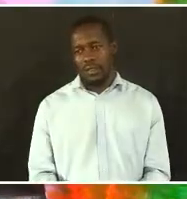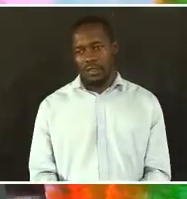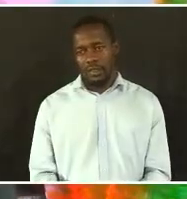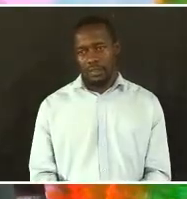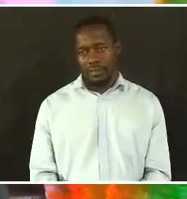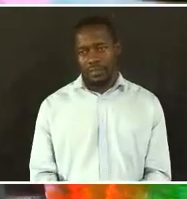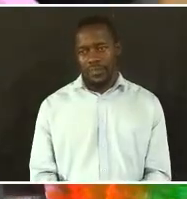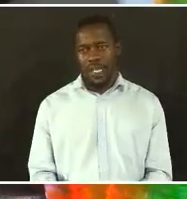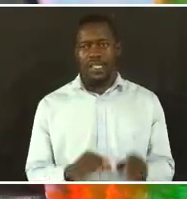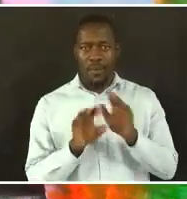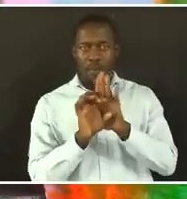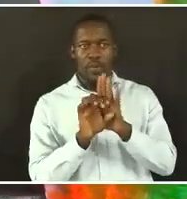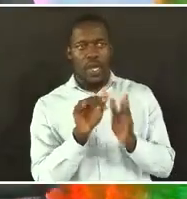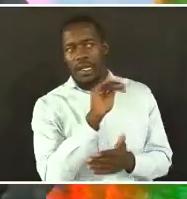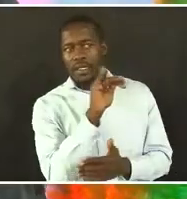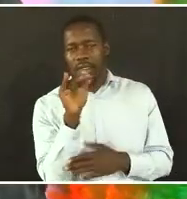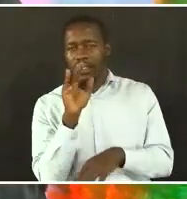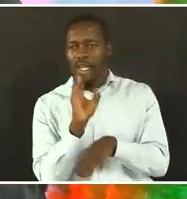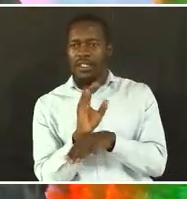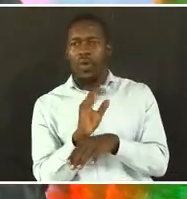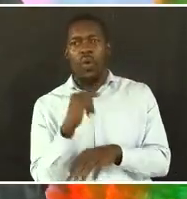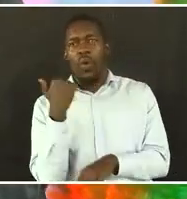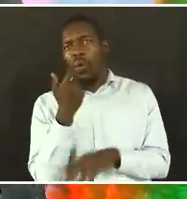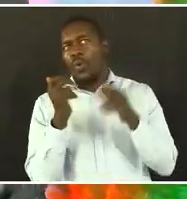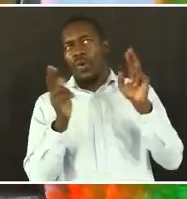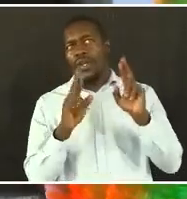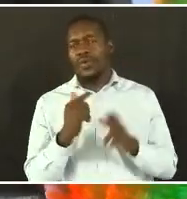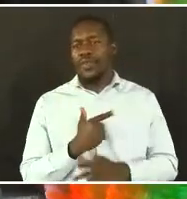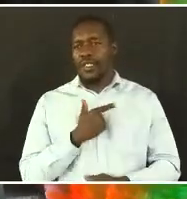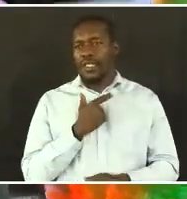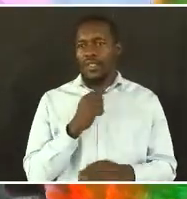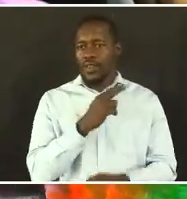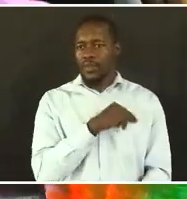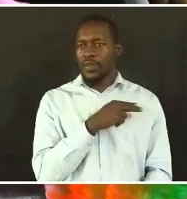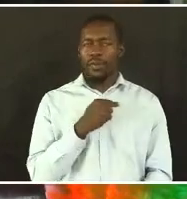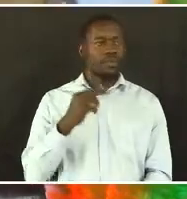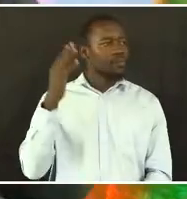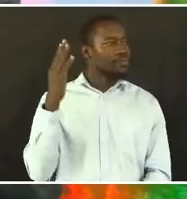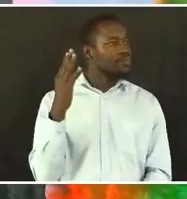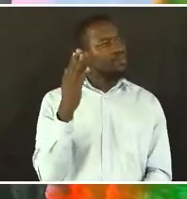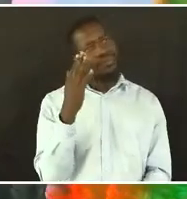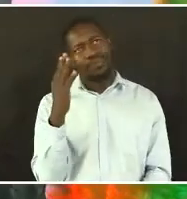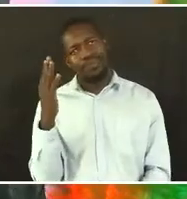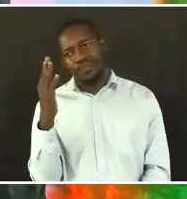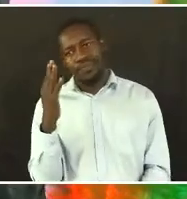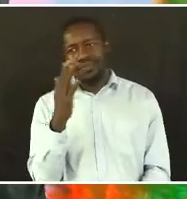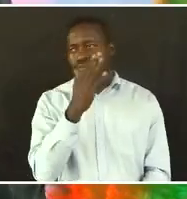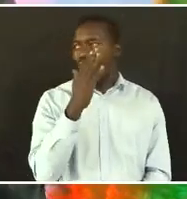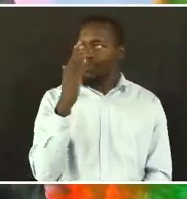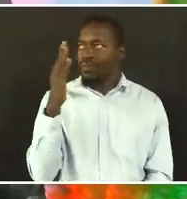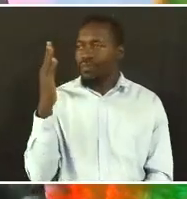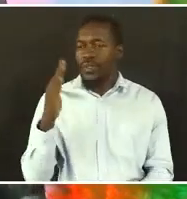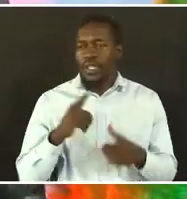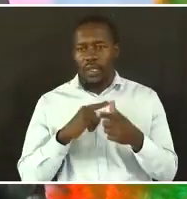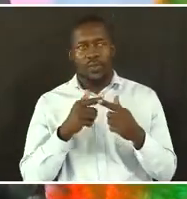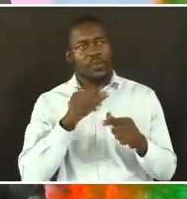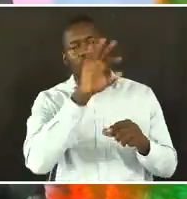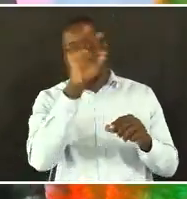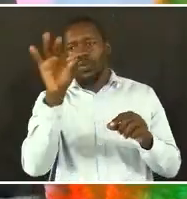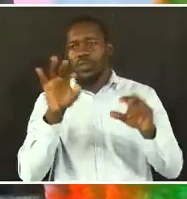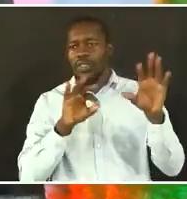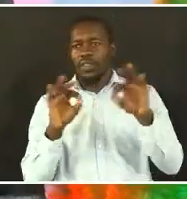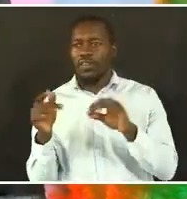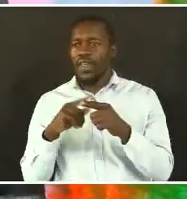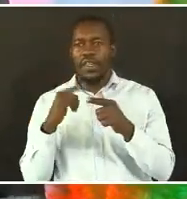can visit. This thing is more than visitation. We must have the visiting team. We must have the one that is giving in kind.